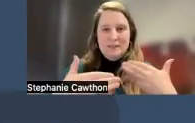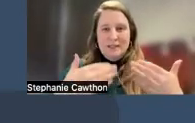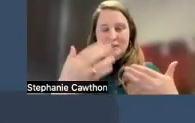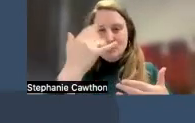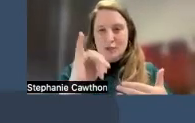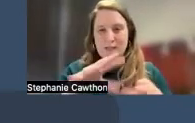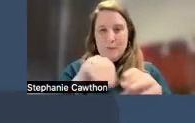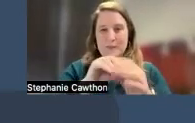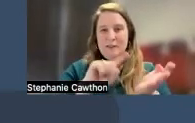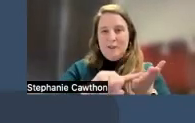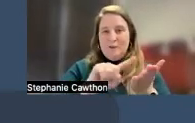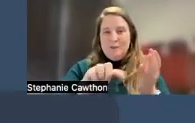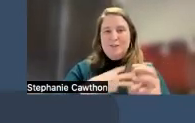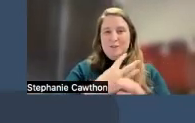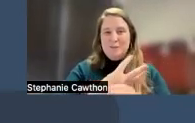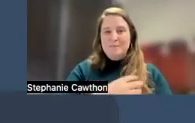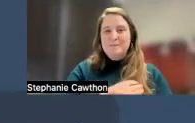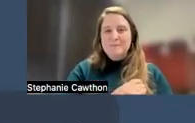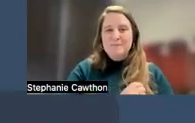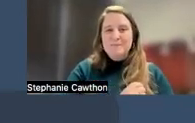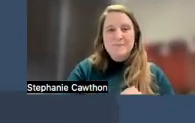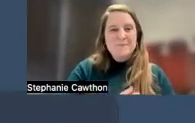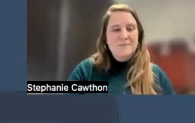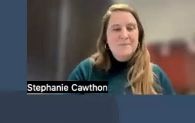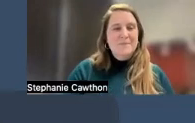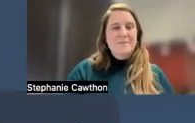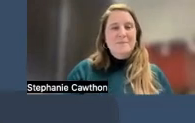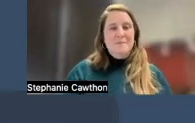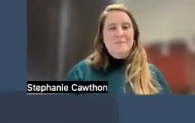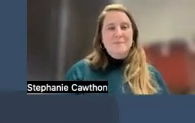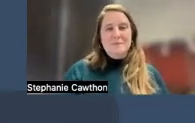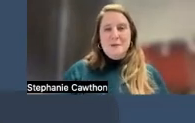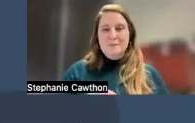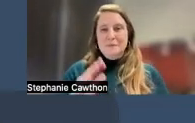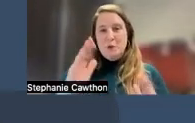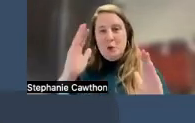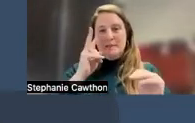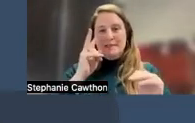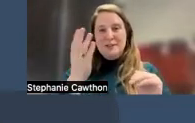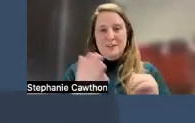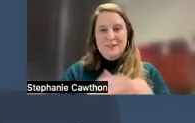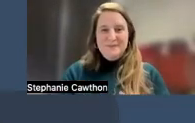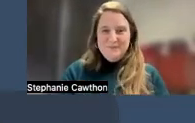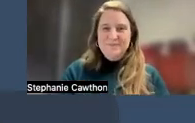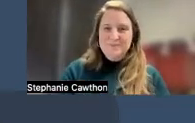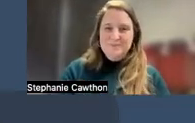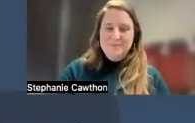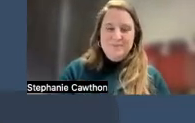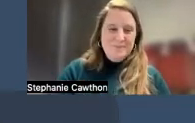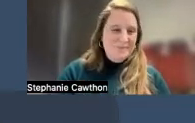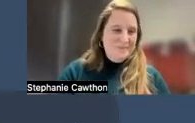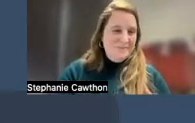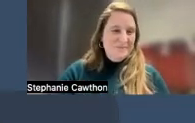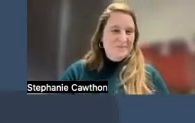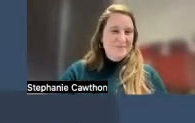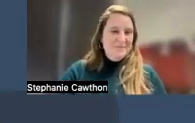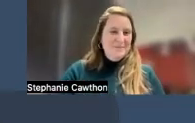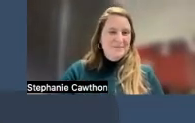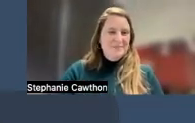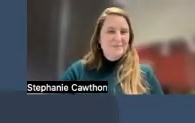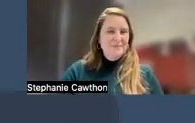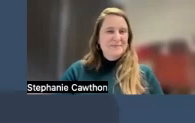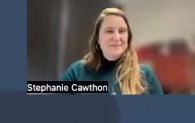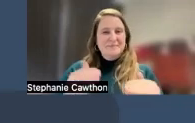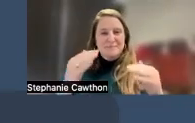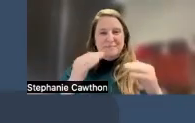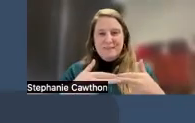disseminating that information and what the process looks like within the research world. So you can find us at AERA live and in person. We'll hope to see